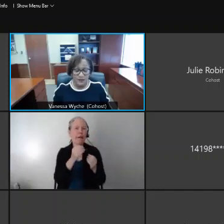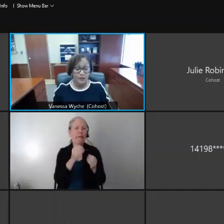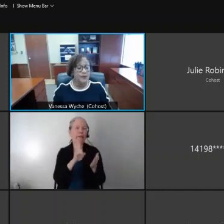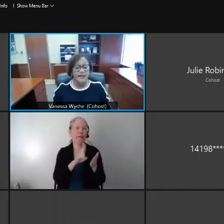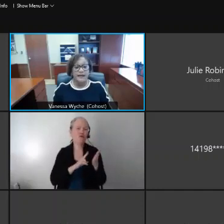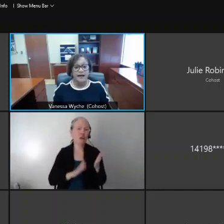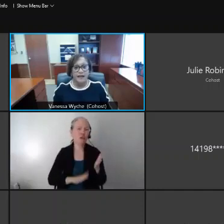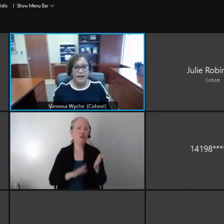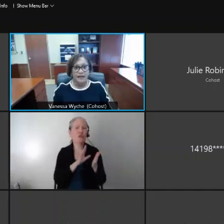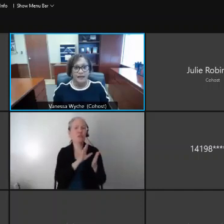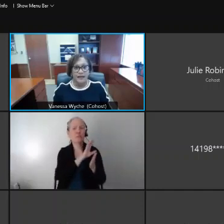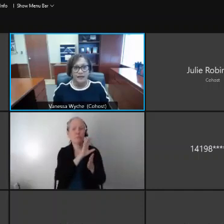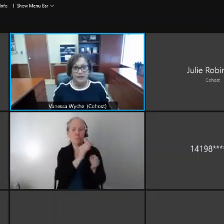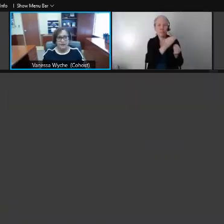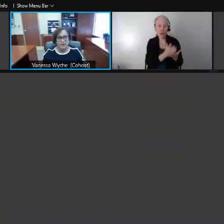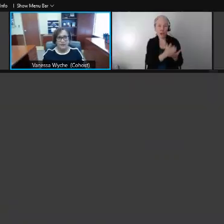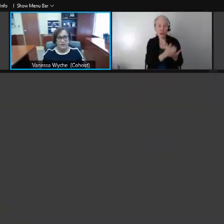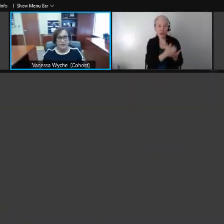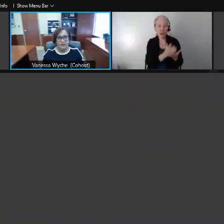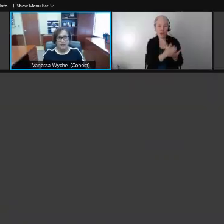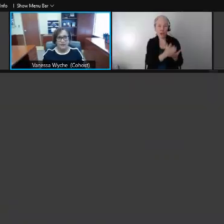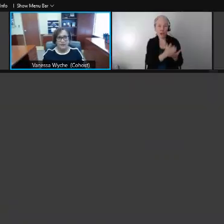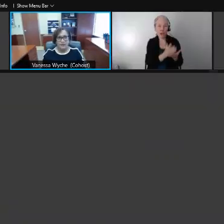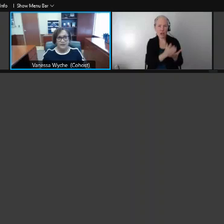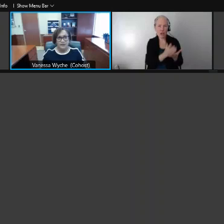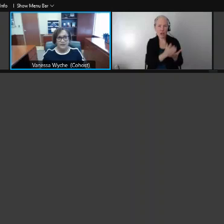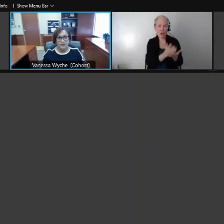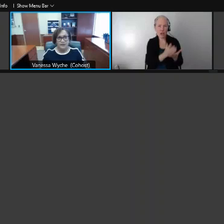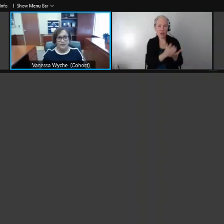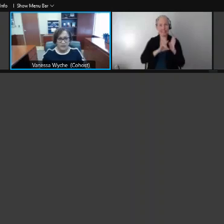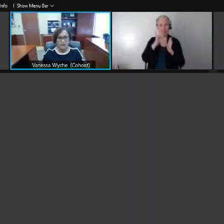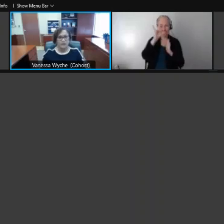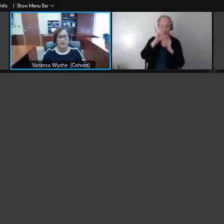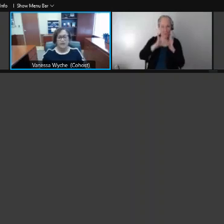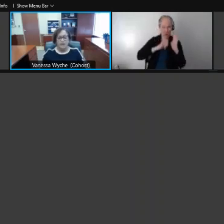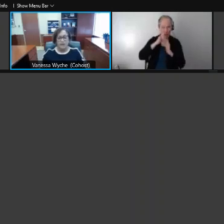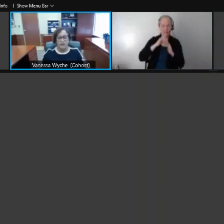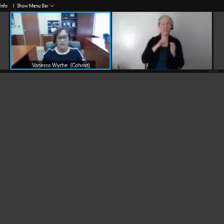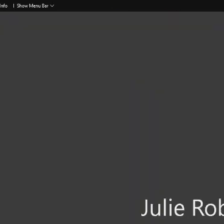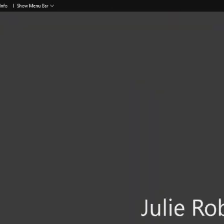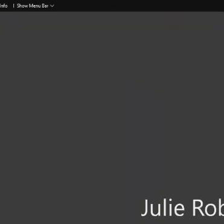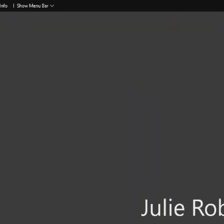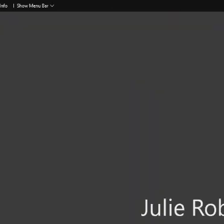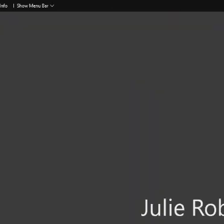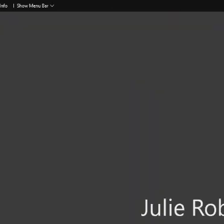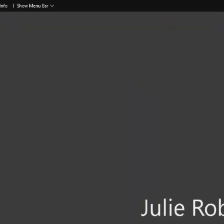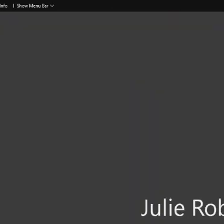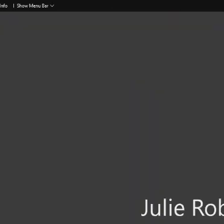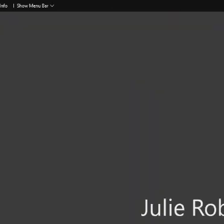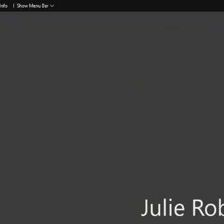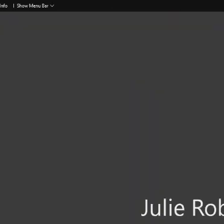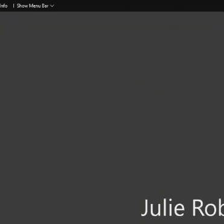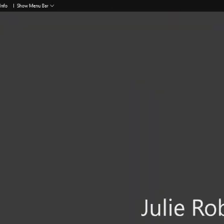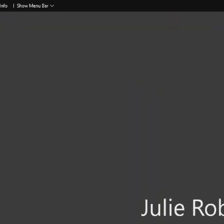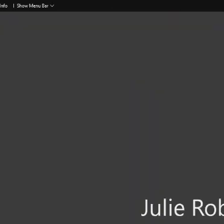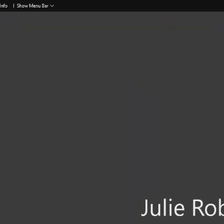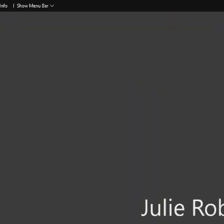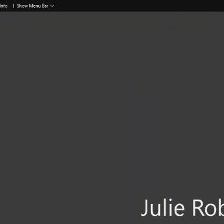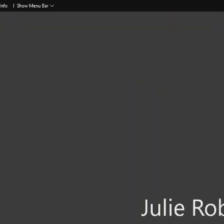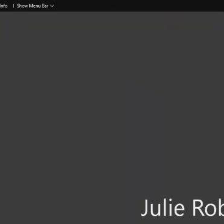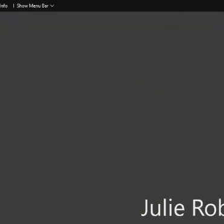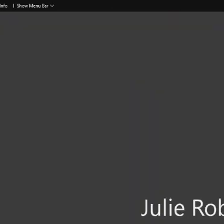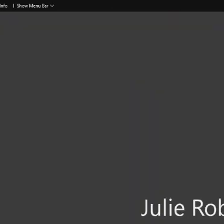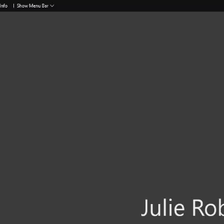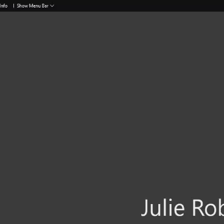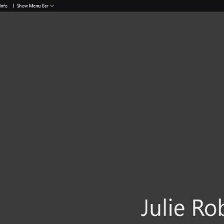Space Shuttle, and actually worked my way up to being a manager of Space Shuttle flights